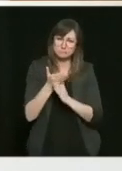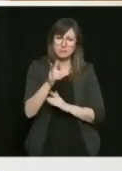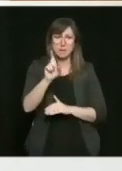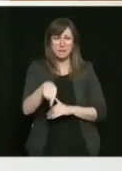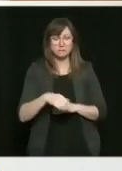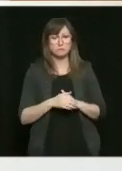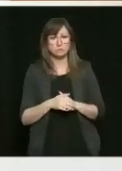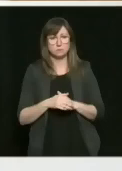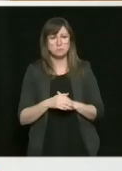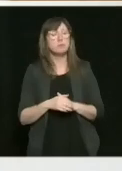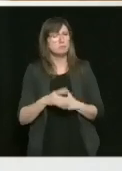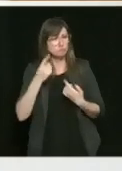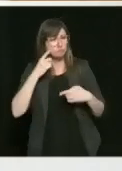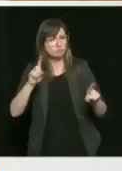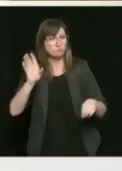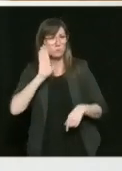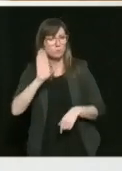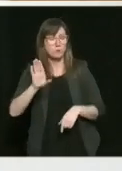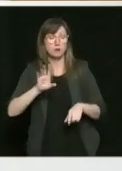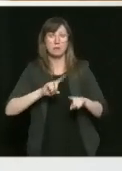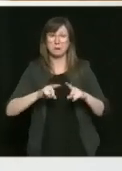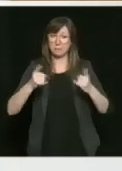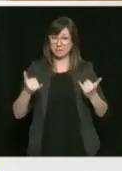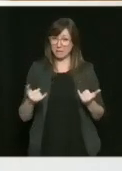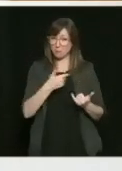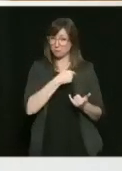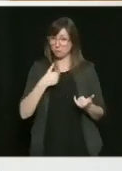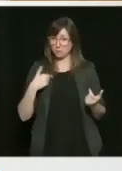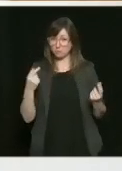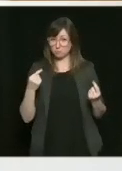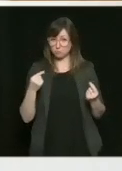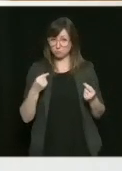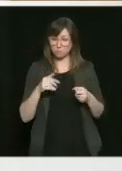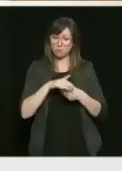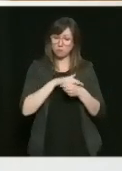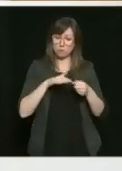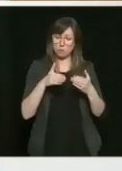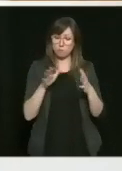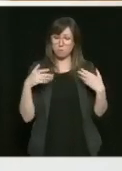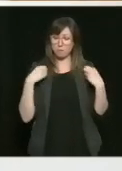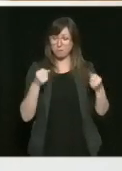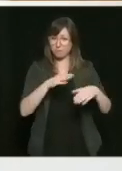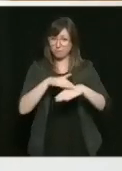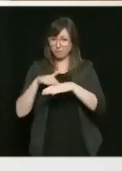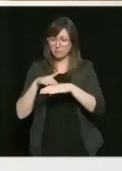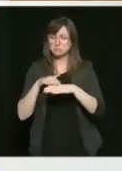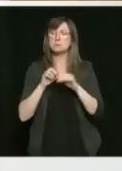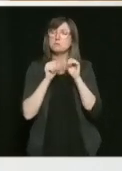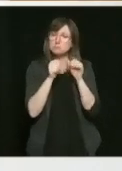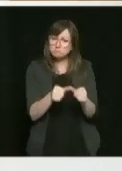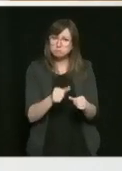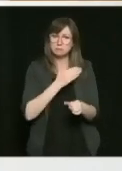will endure. For now, we must all continue to follow local public health advice and maintain